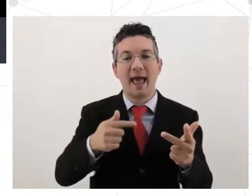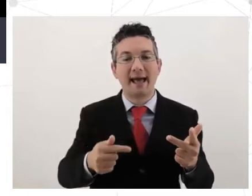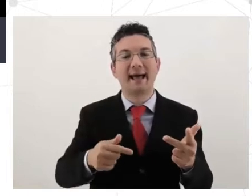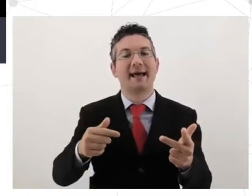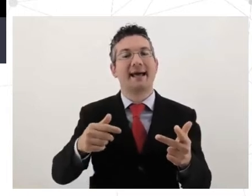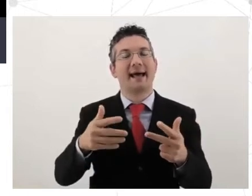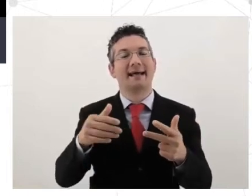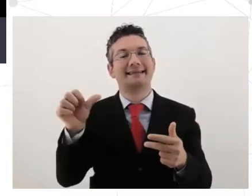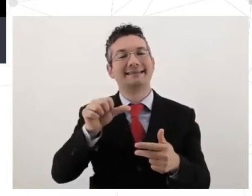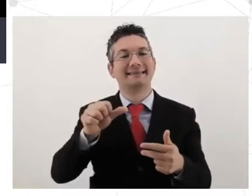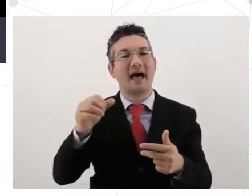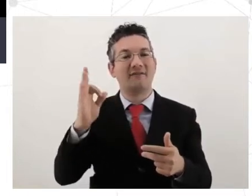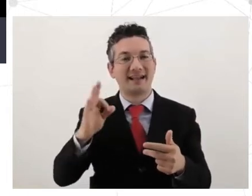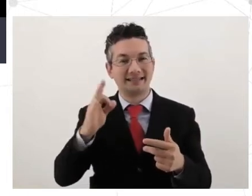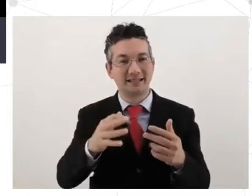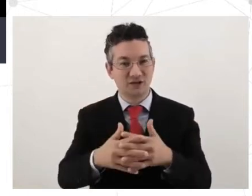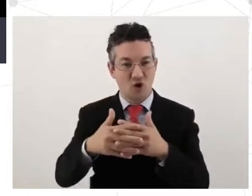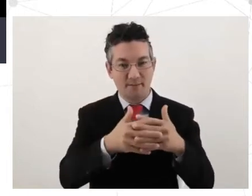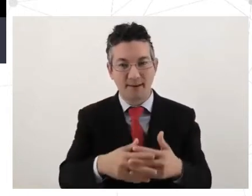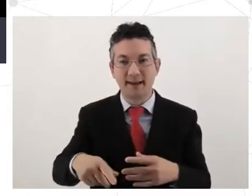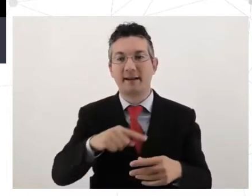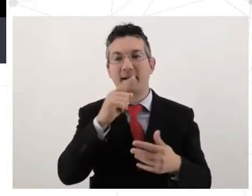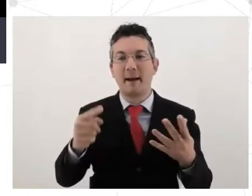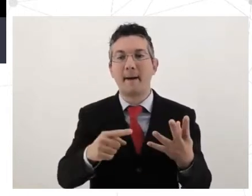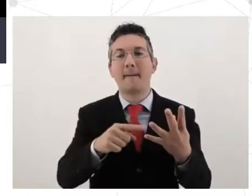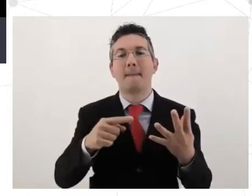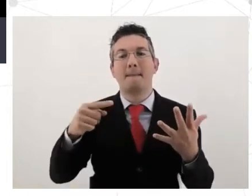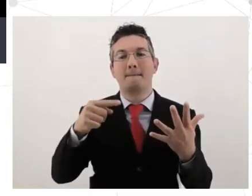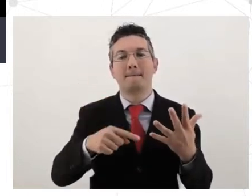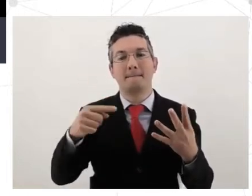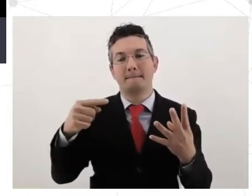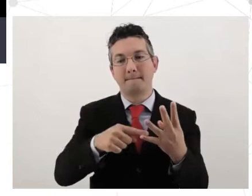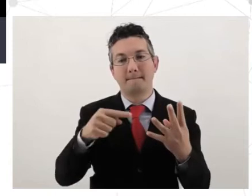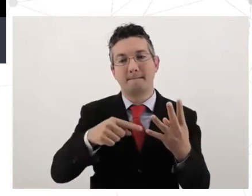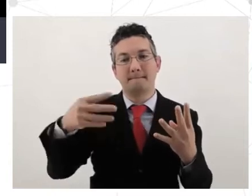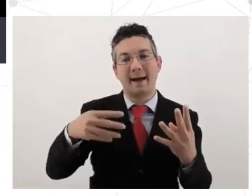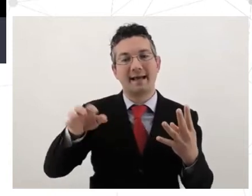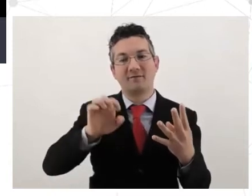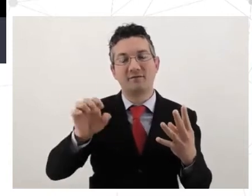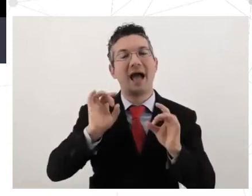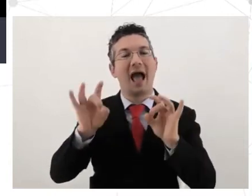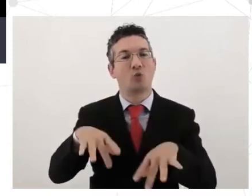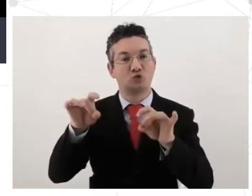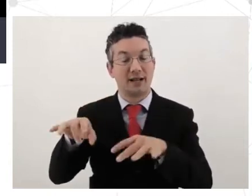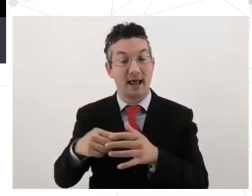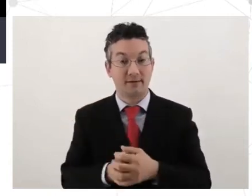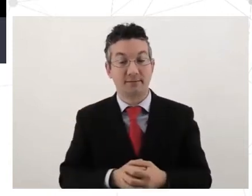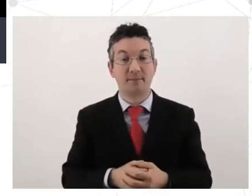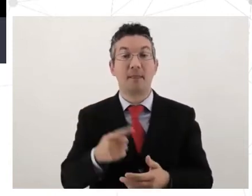Okay. So I just start again. Yep. Okay. Let me know when you're recording. Yep. Ready to